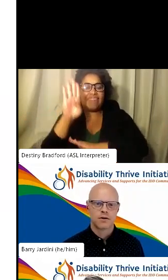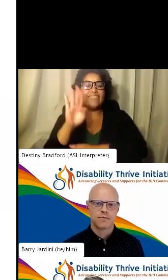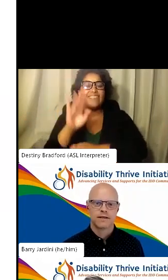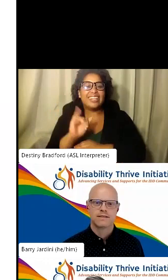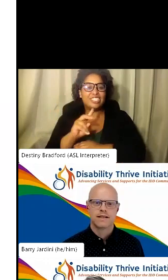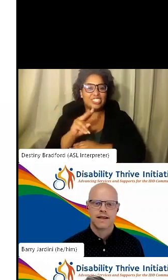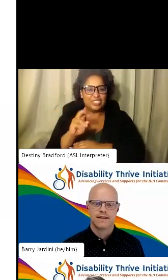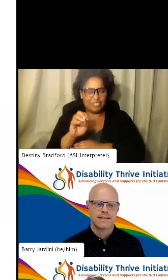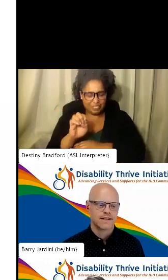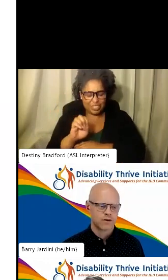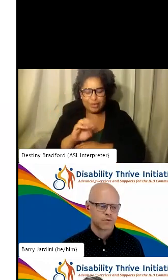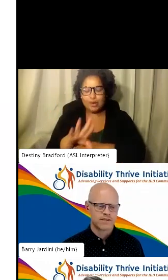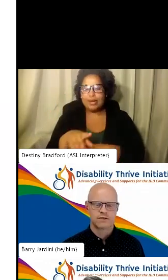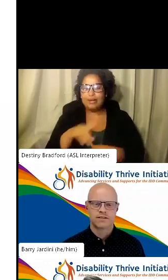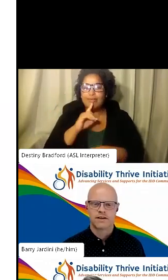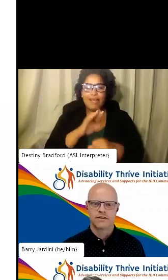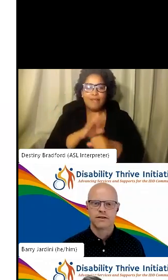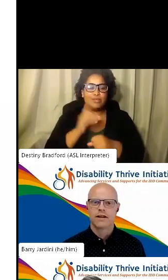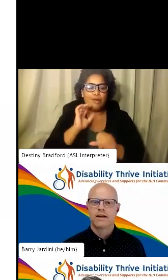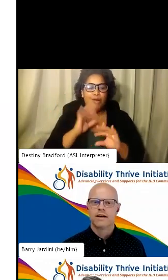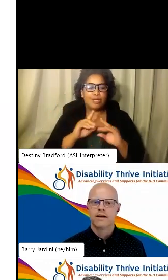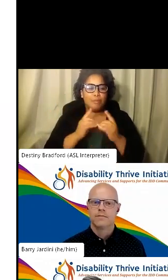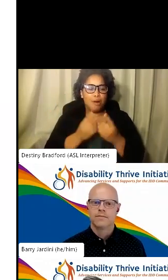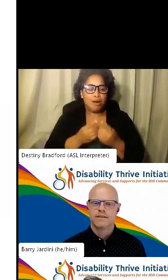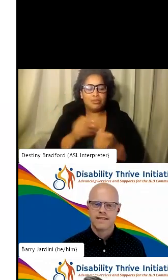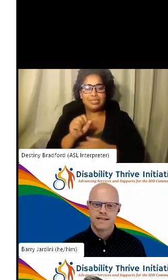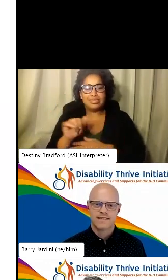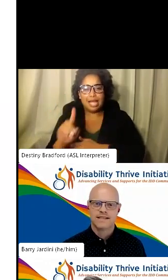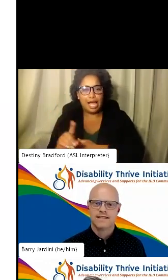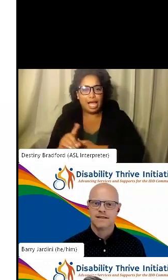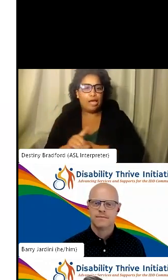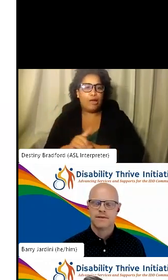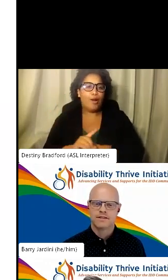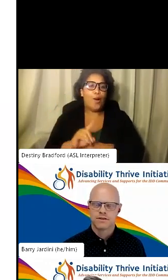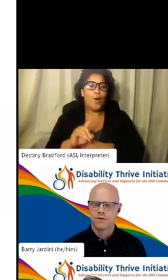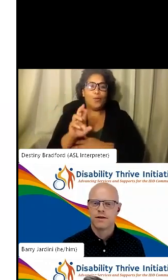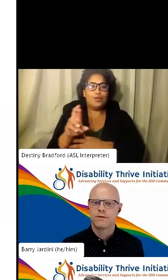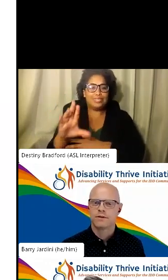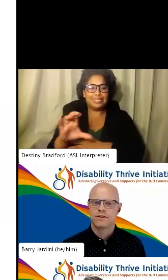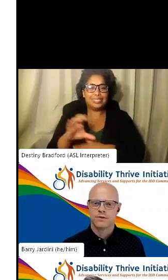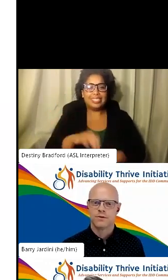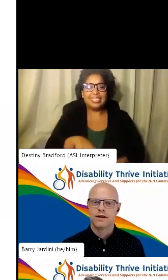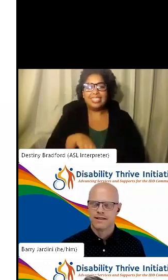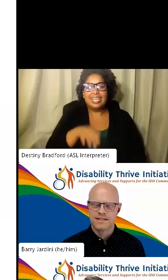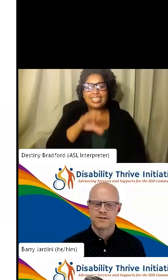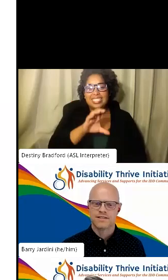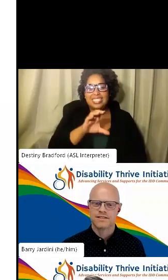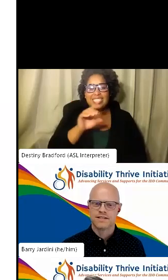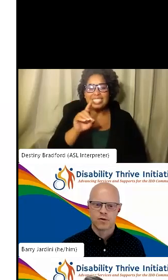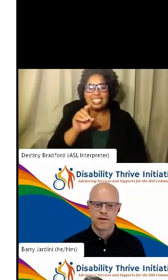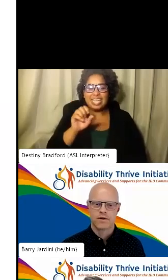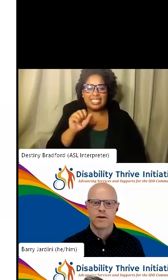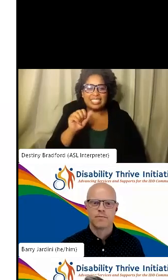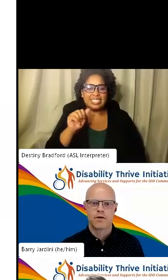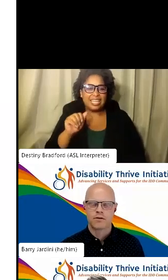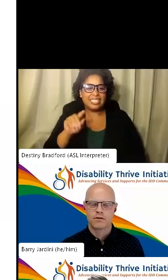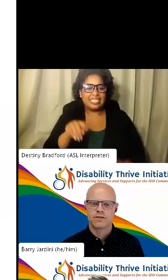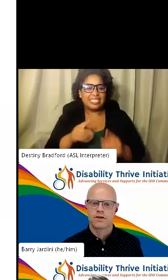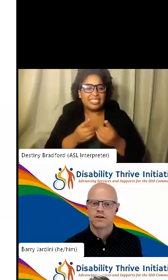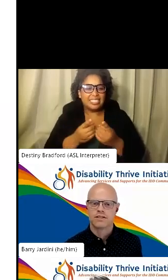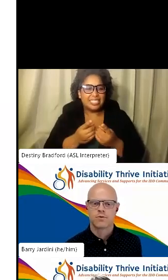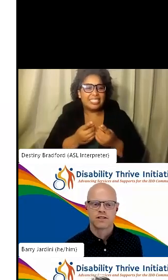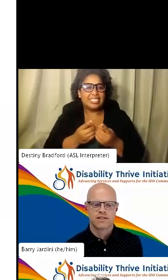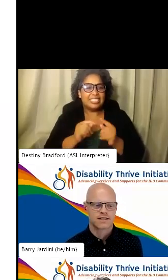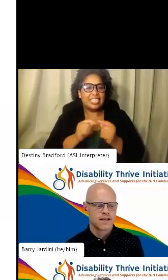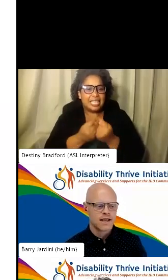to the department and the San Diego Regional Center. The CDSA team is certainly grateful to the Easter Seals team for being great